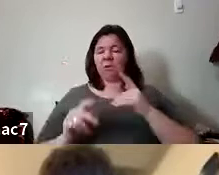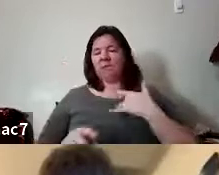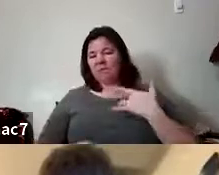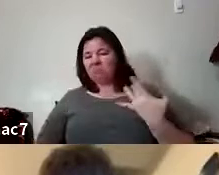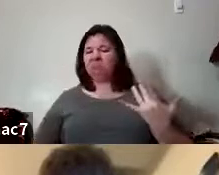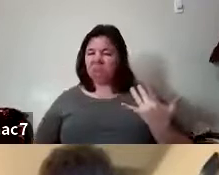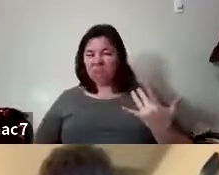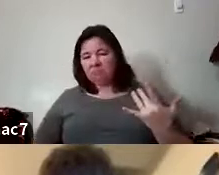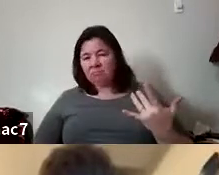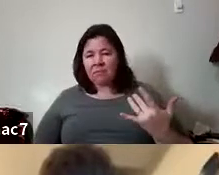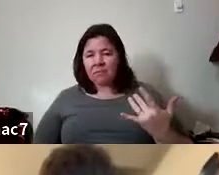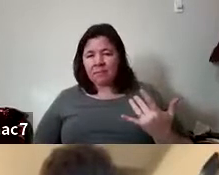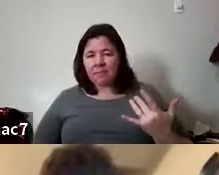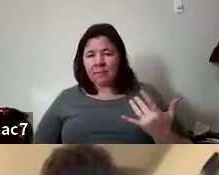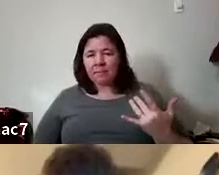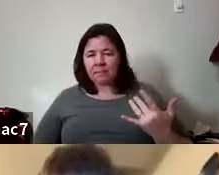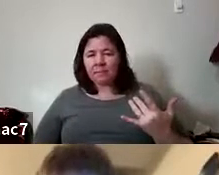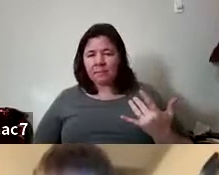that